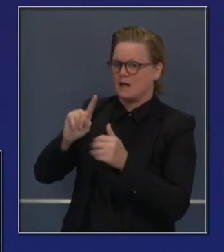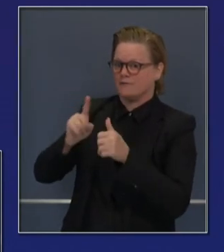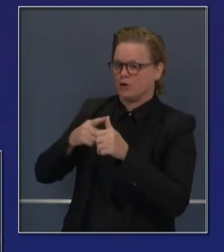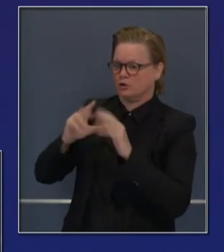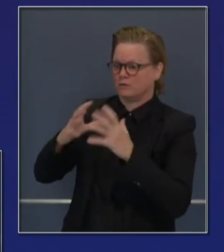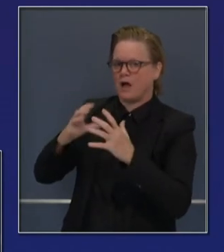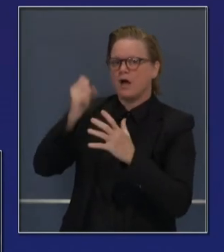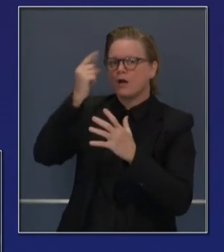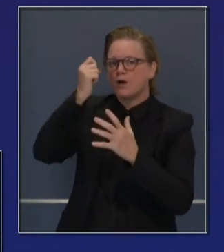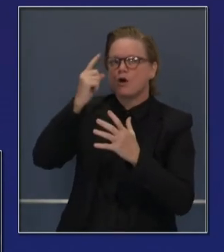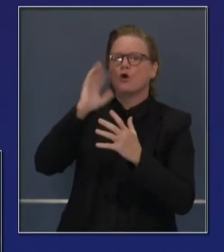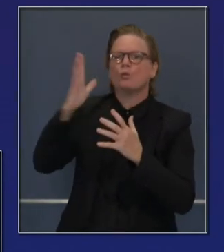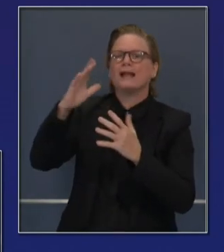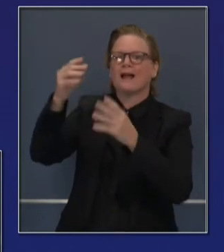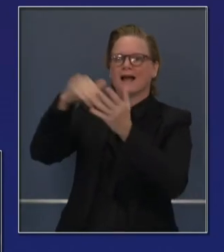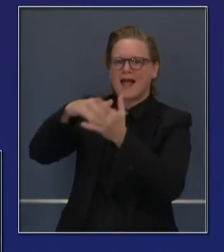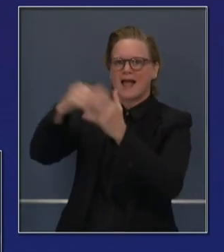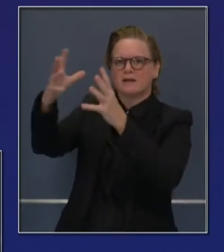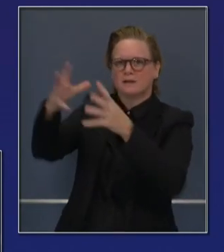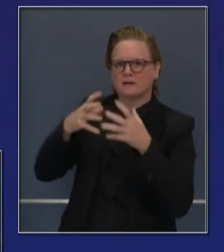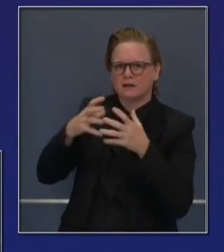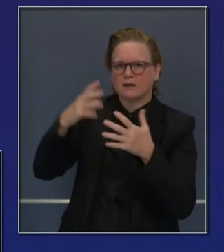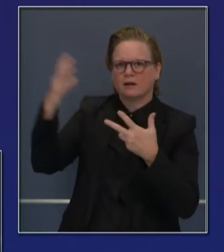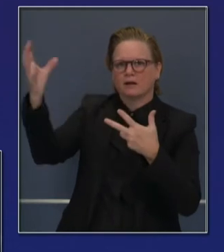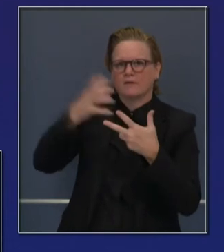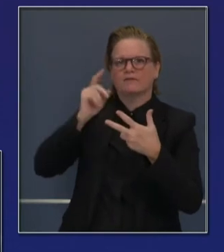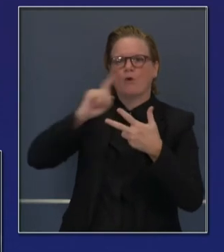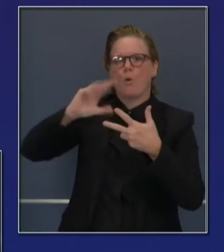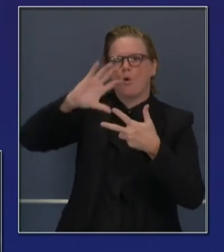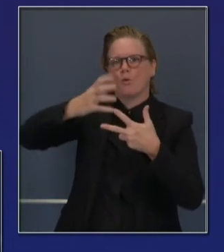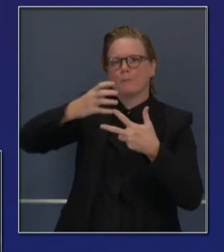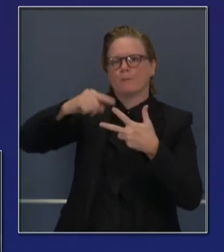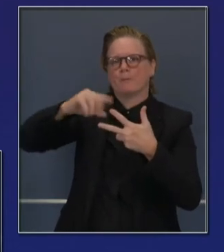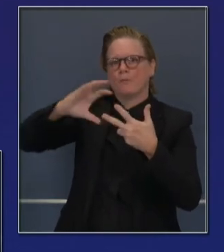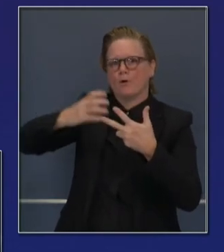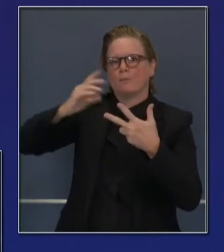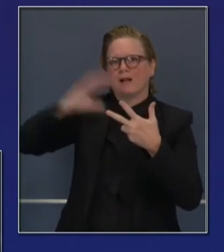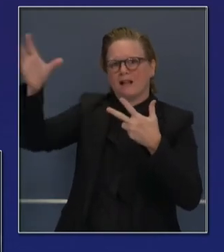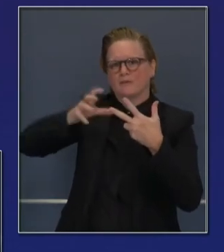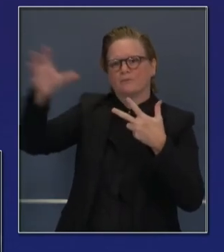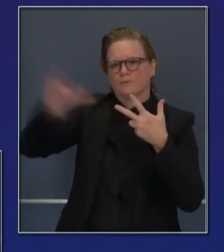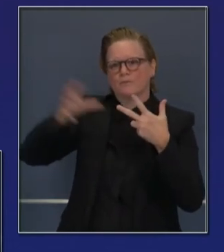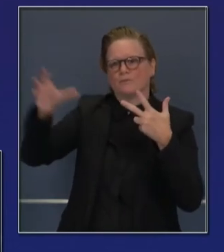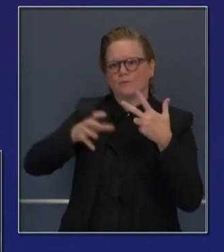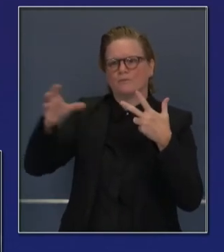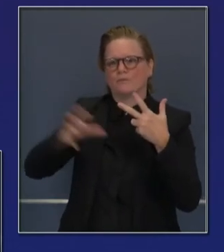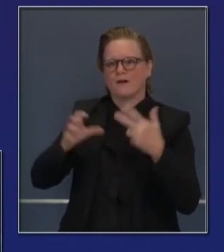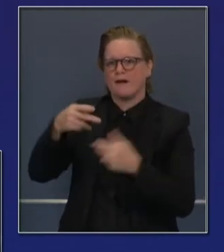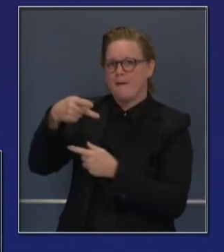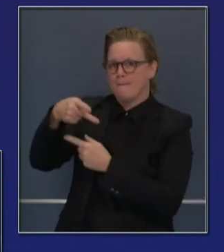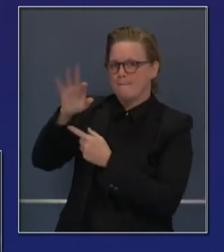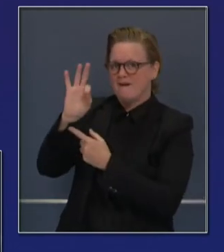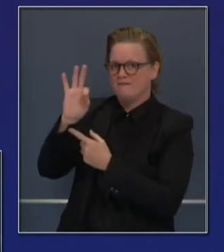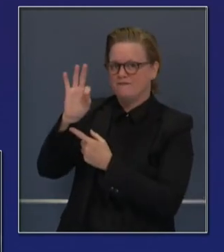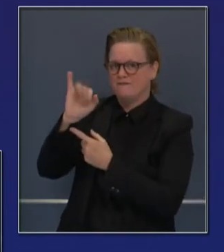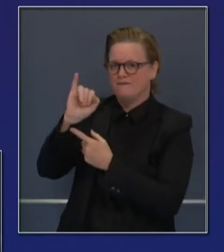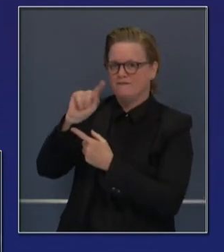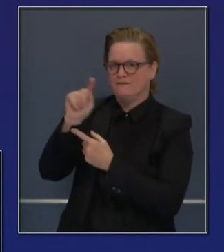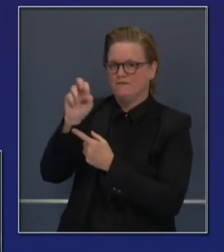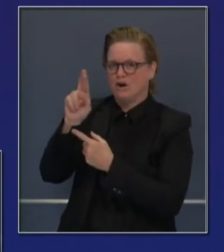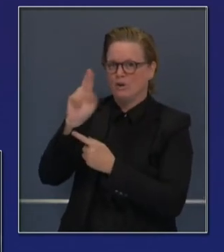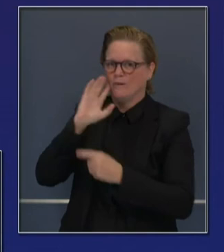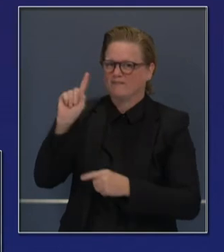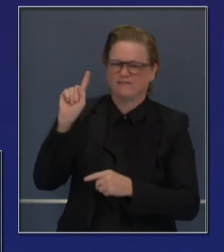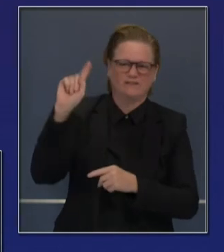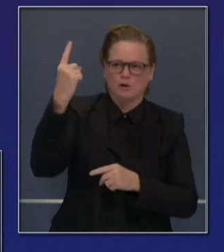doses coming from Pfizer, Moderna right behind it. And quite literally, we are tracking hundreds of